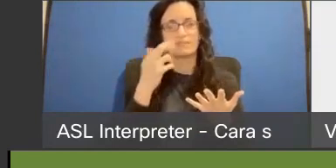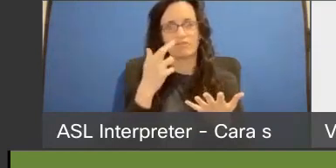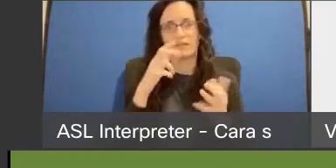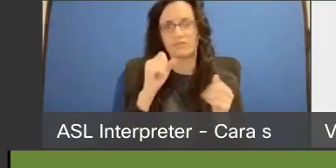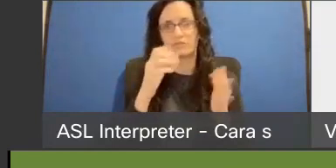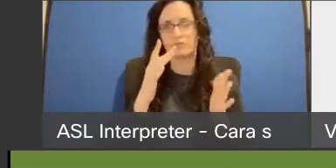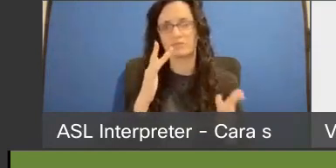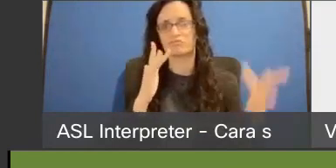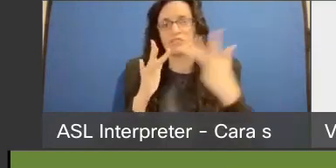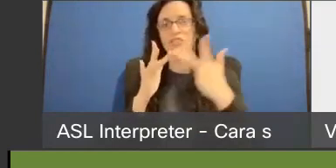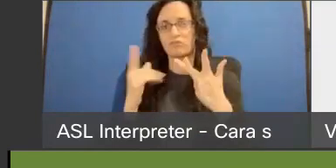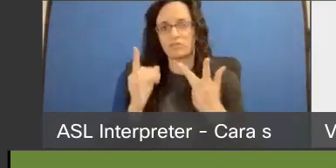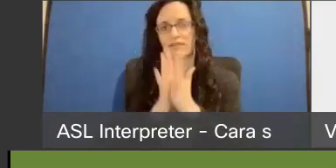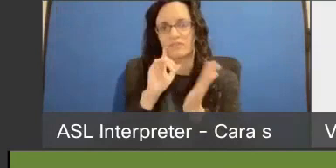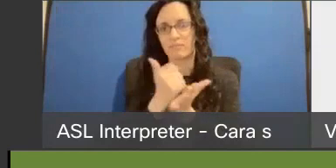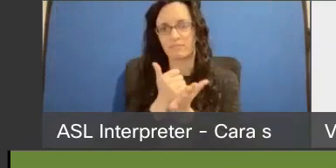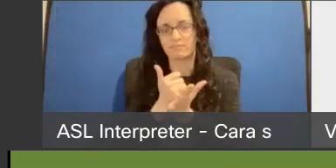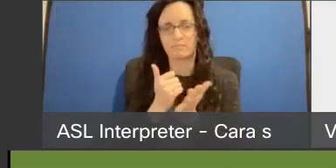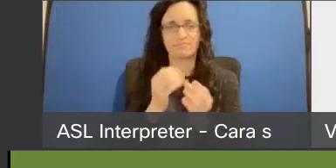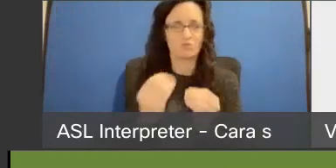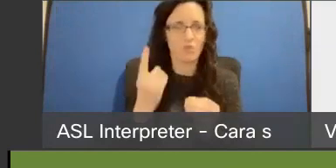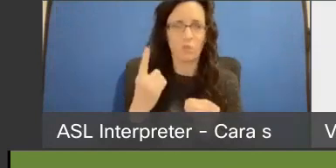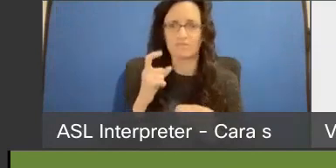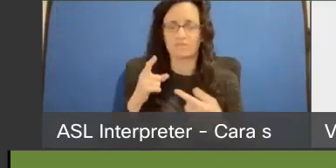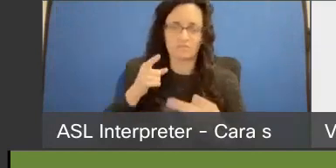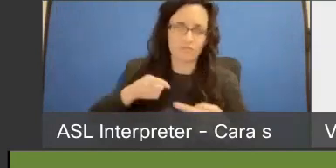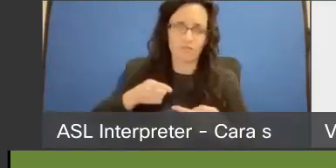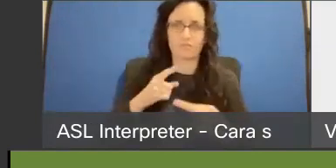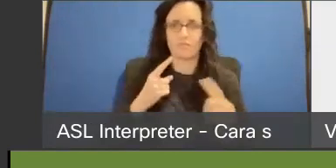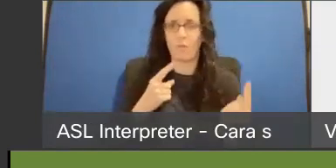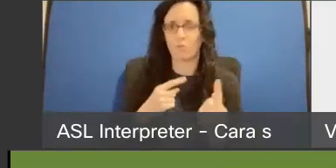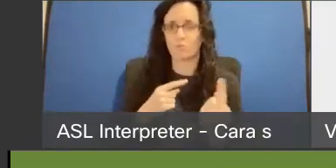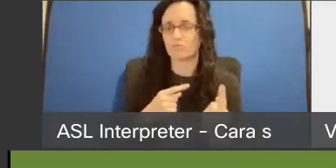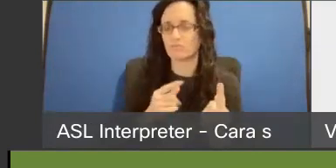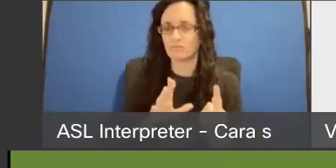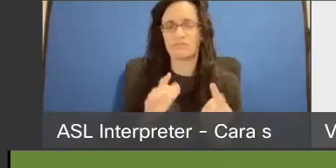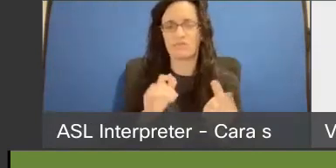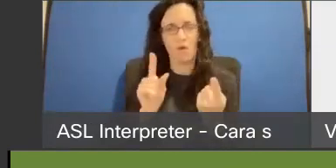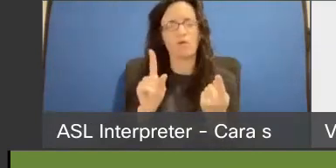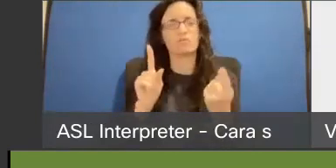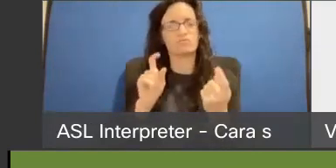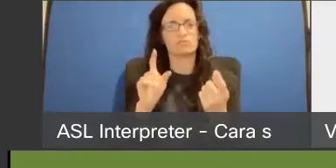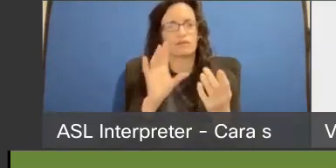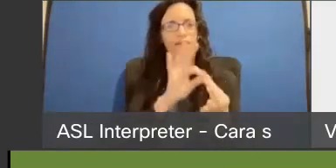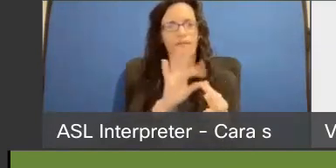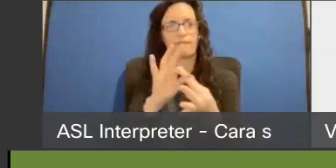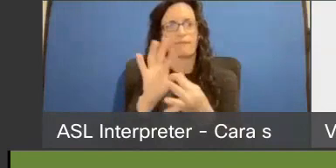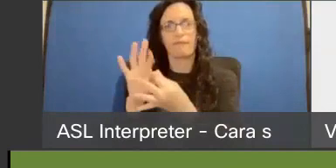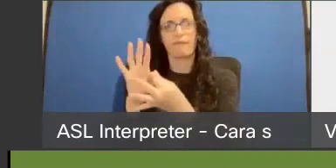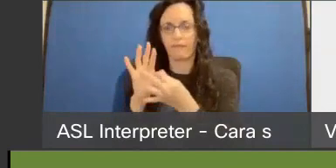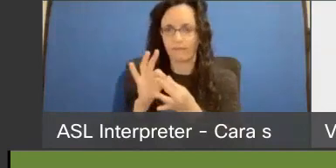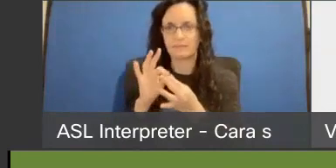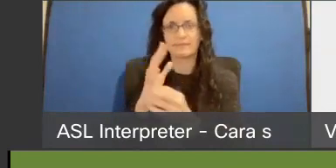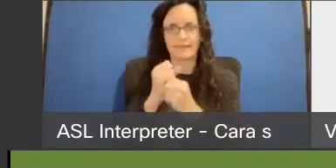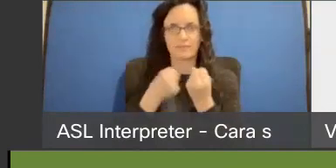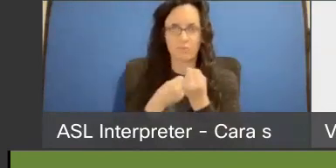somebody, and that nobody should ever have to be struggling alone, and that we should all be able to just connect with other people to get the support we need, and let other people